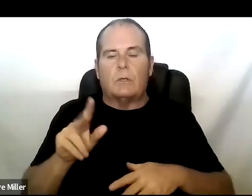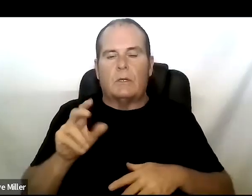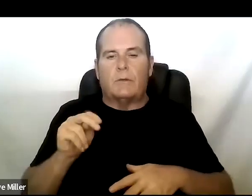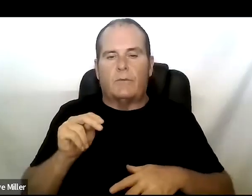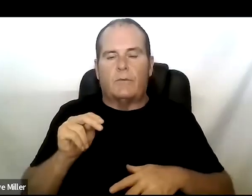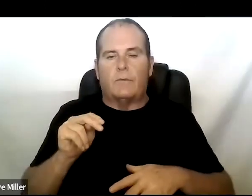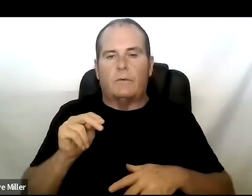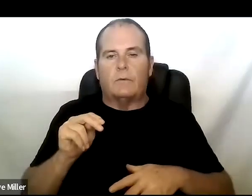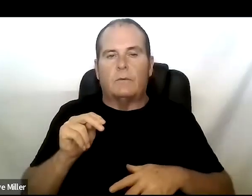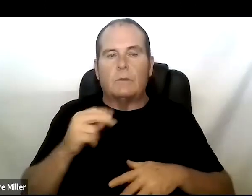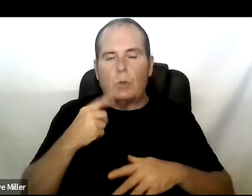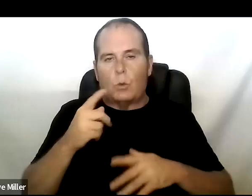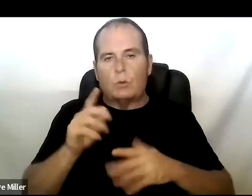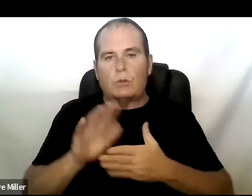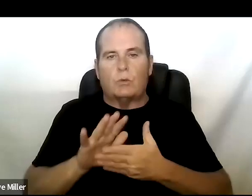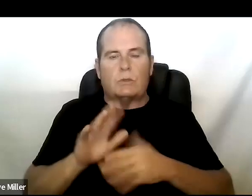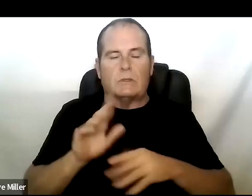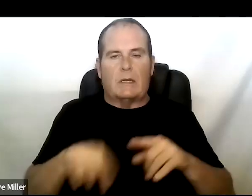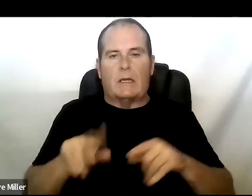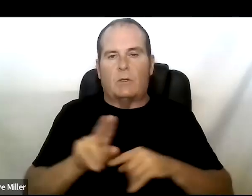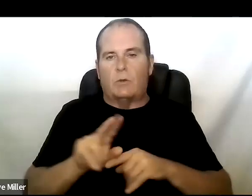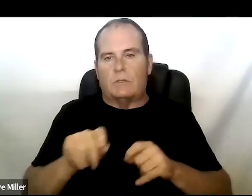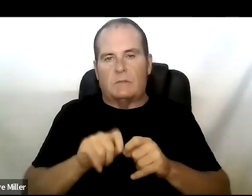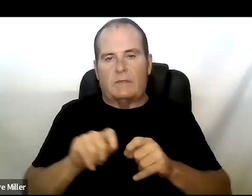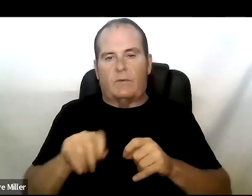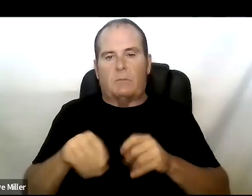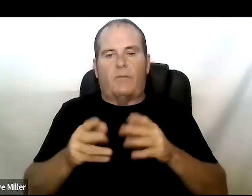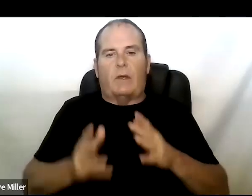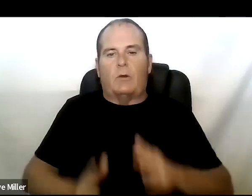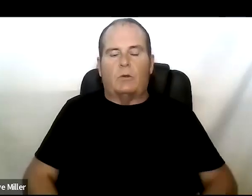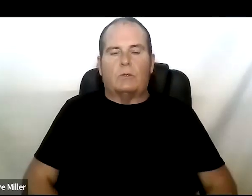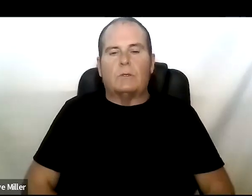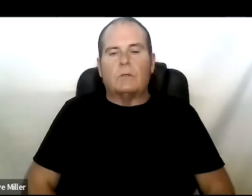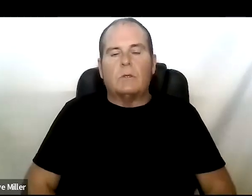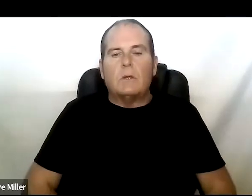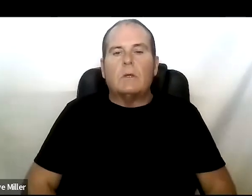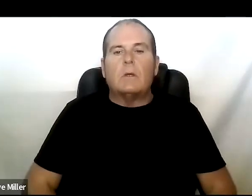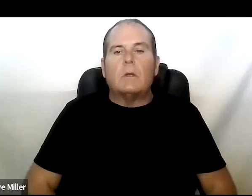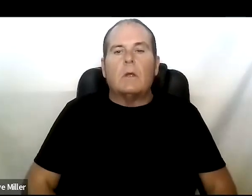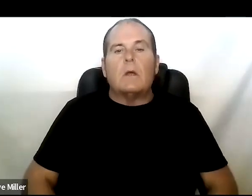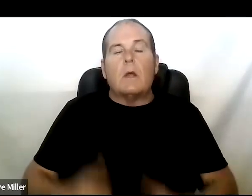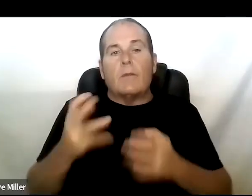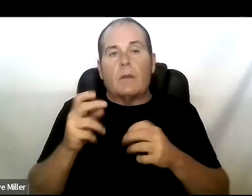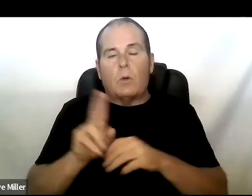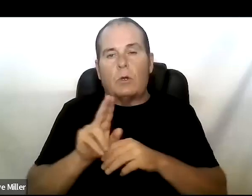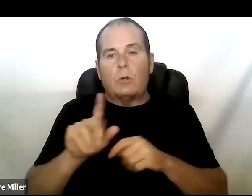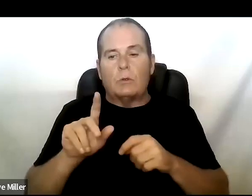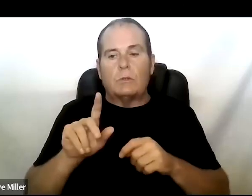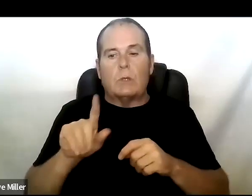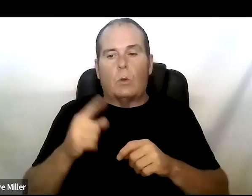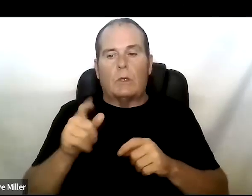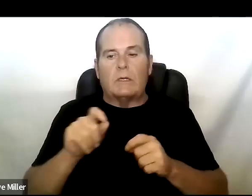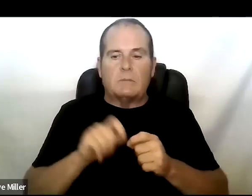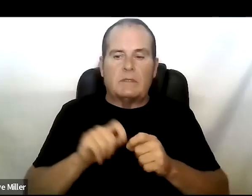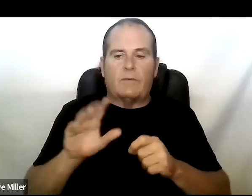told schools they can't use certain providers, that they want to use only certain companies.